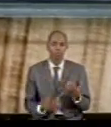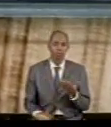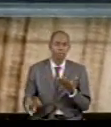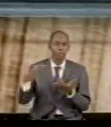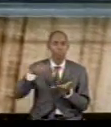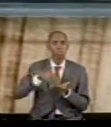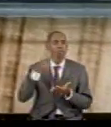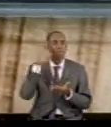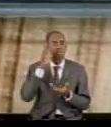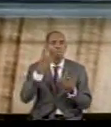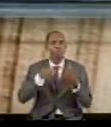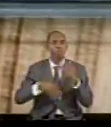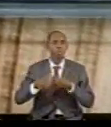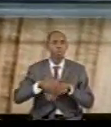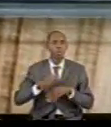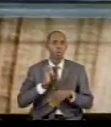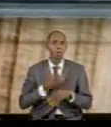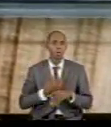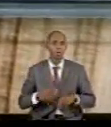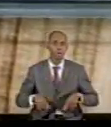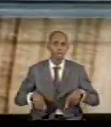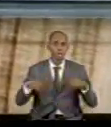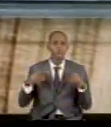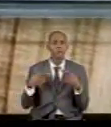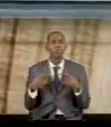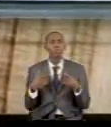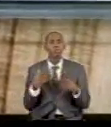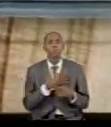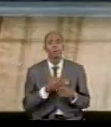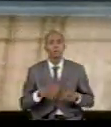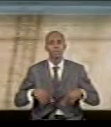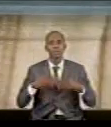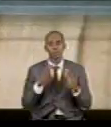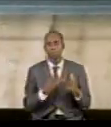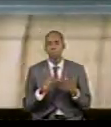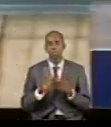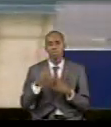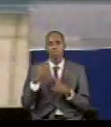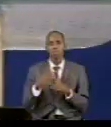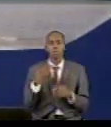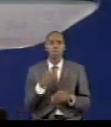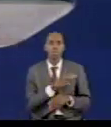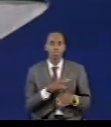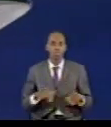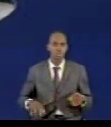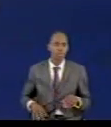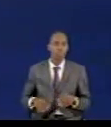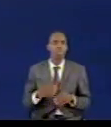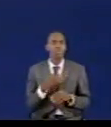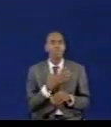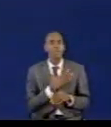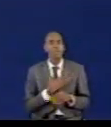lives and we will live according to the word of Christ. But it begins with repentance. Look at verse